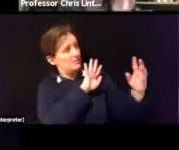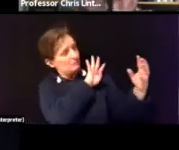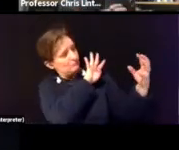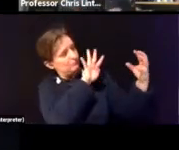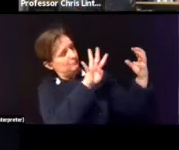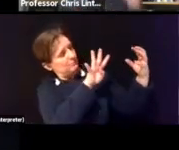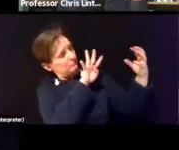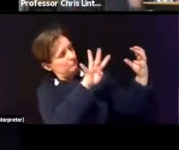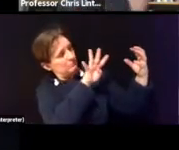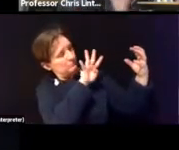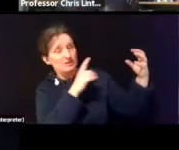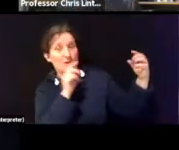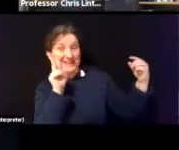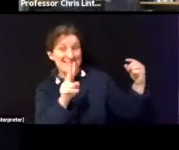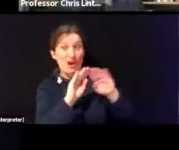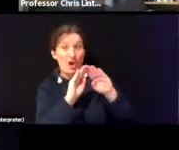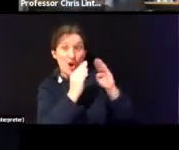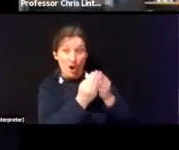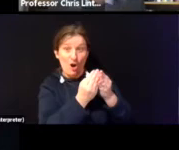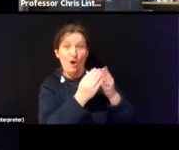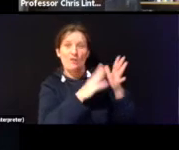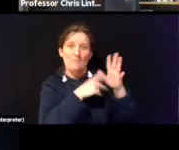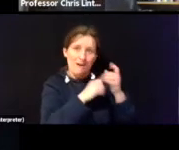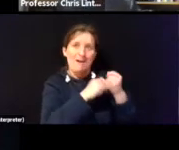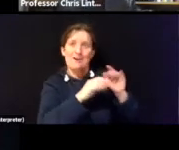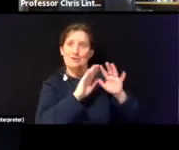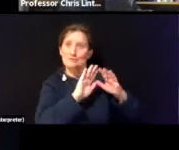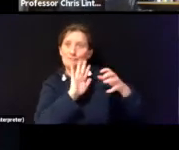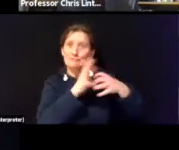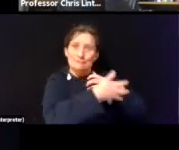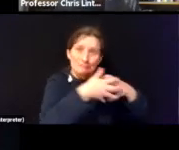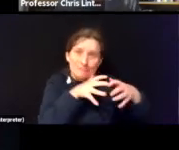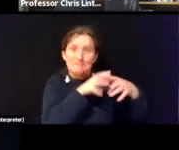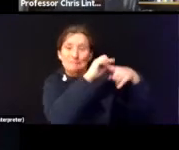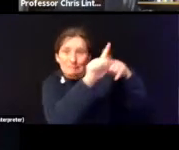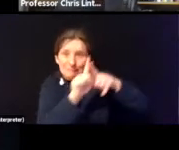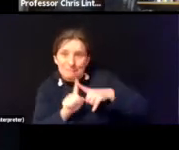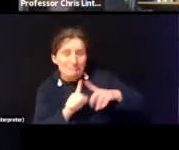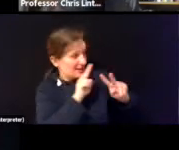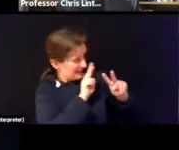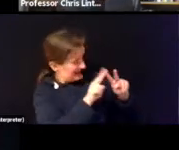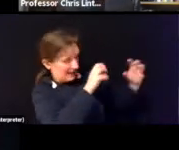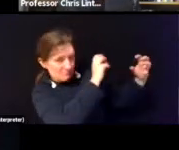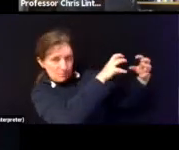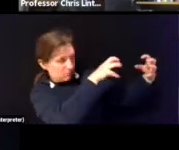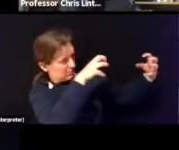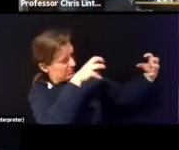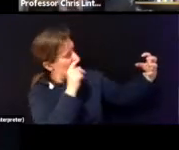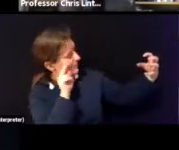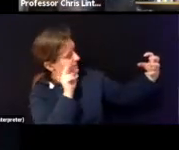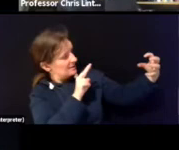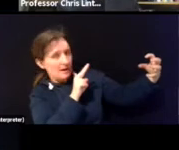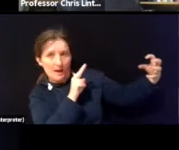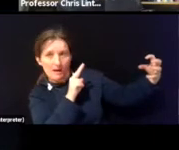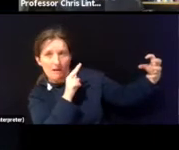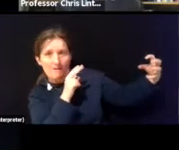So if you were an astronomer on Teegarden C, the outermost planet, then once a year, you'd see a